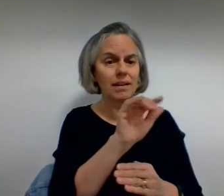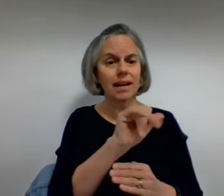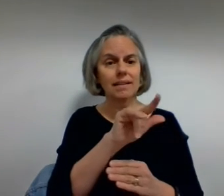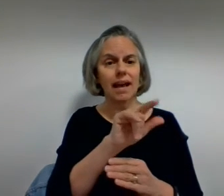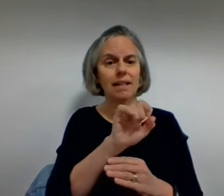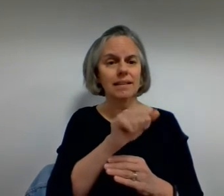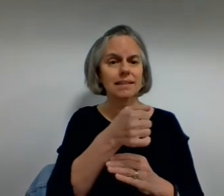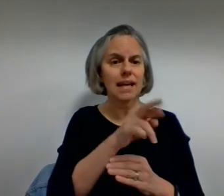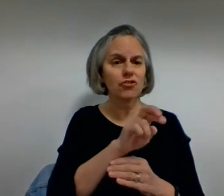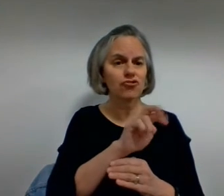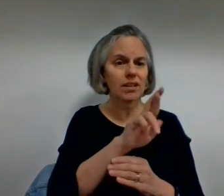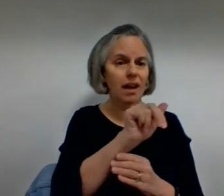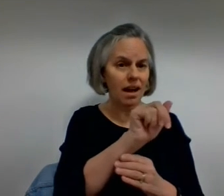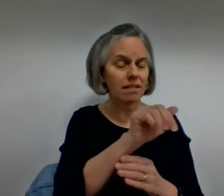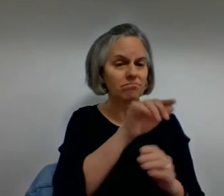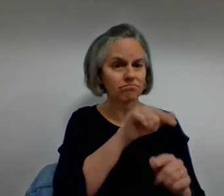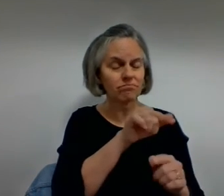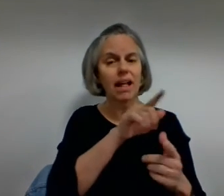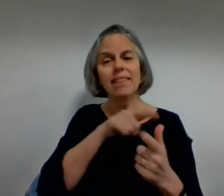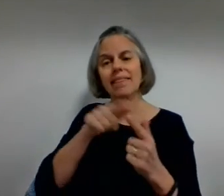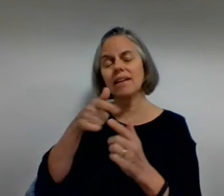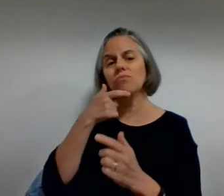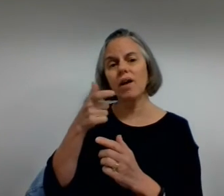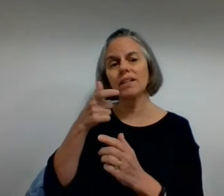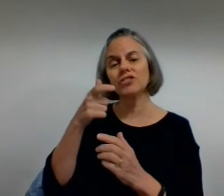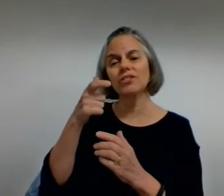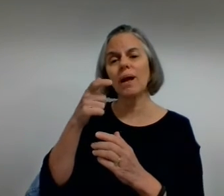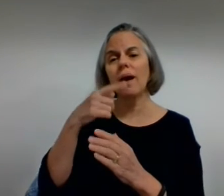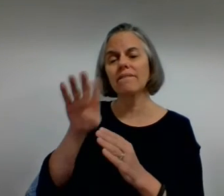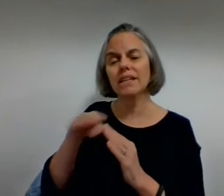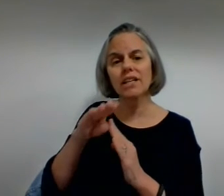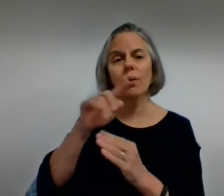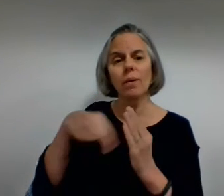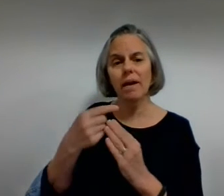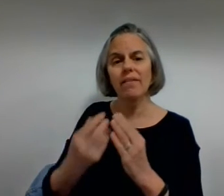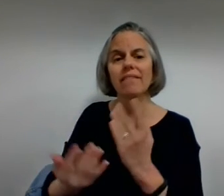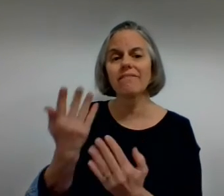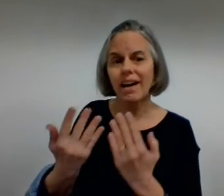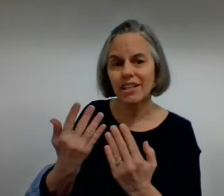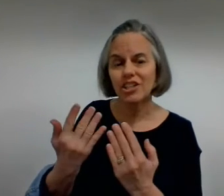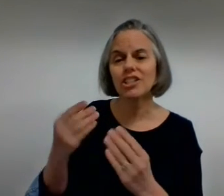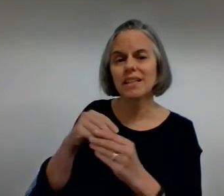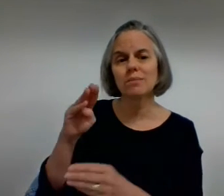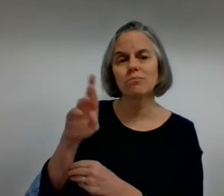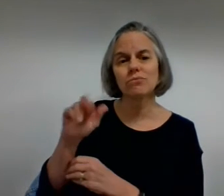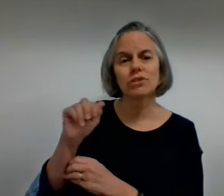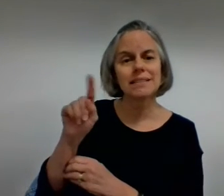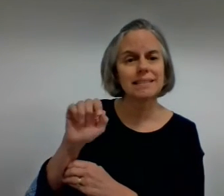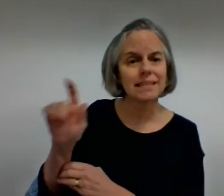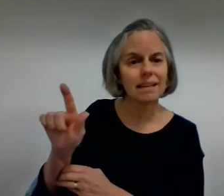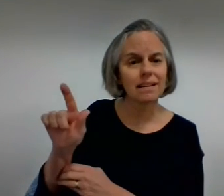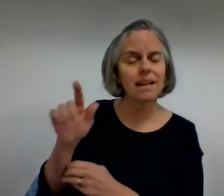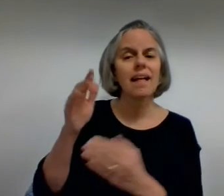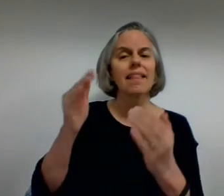fire at the museum. This is a really short, just sort of teaser video. But then you'll go to the